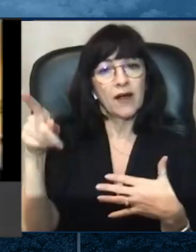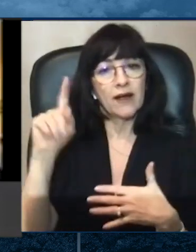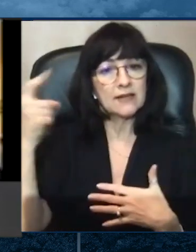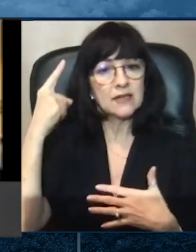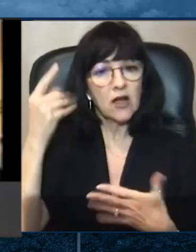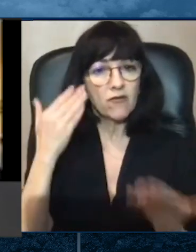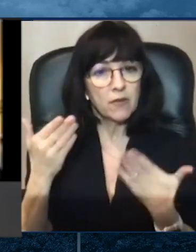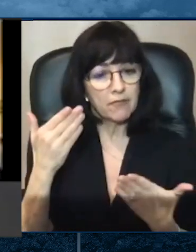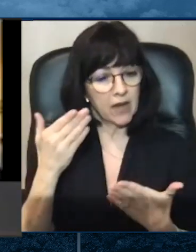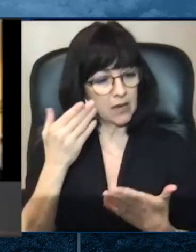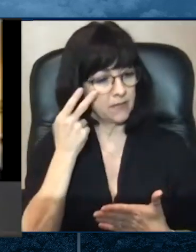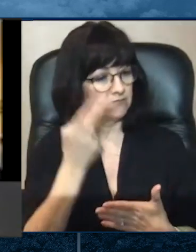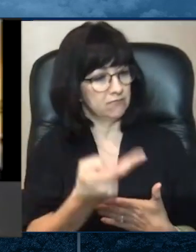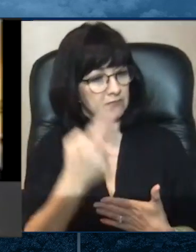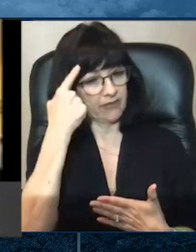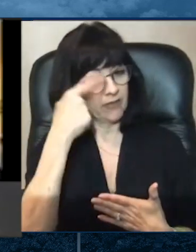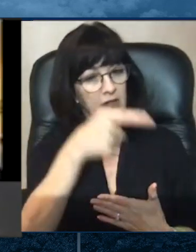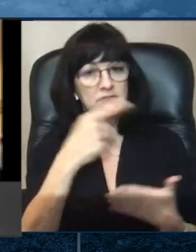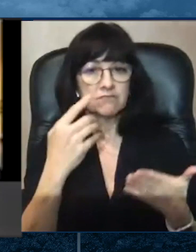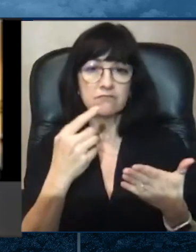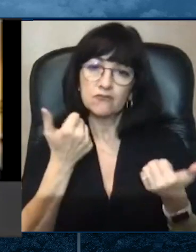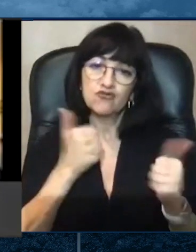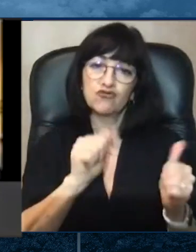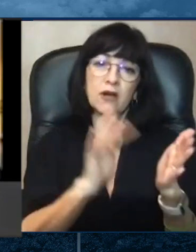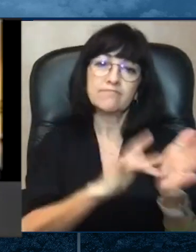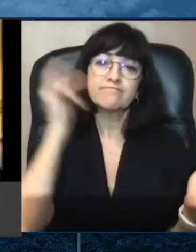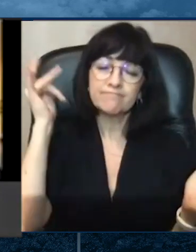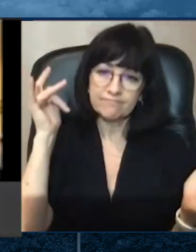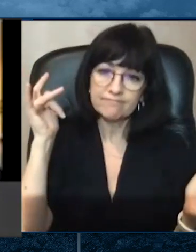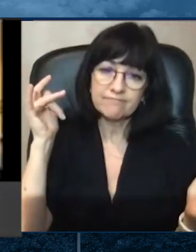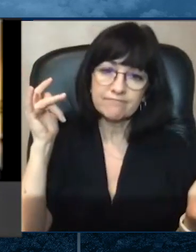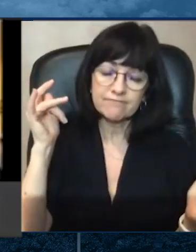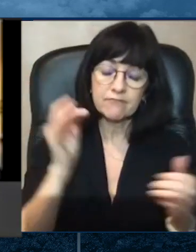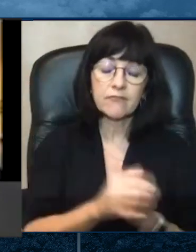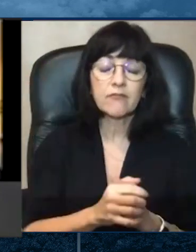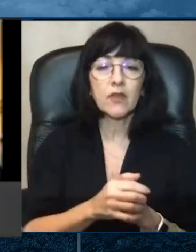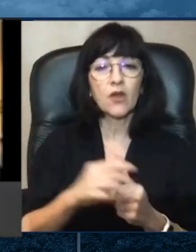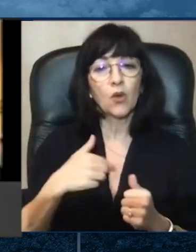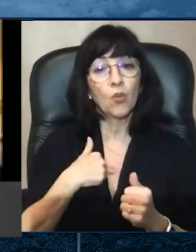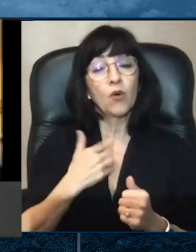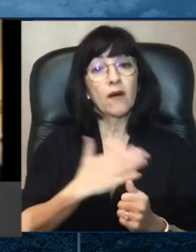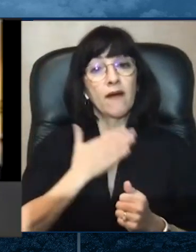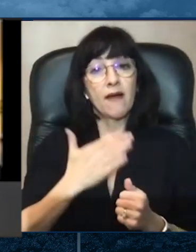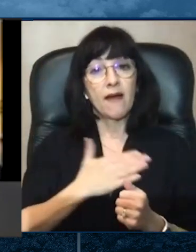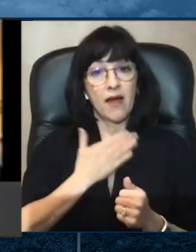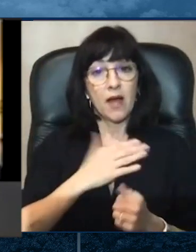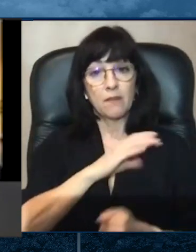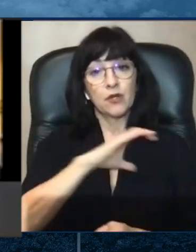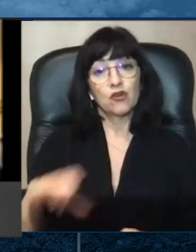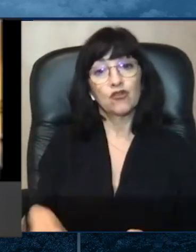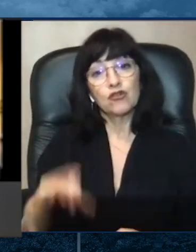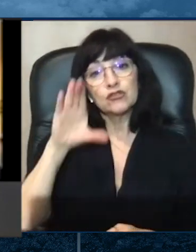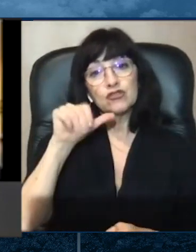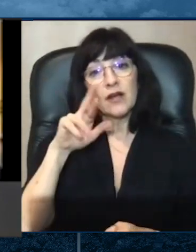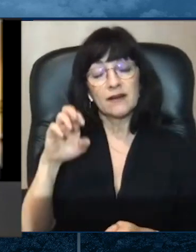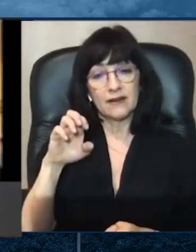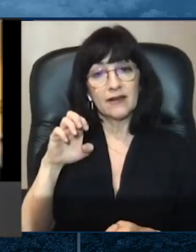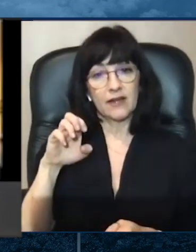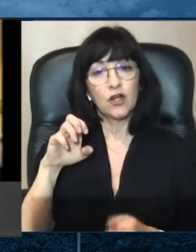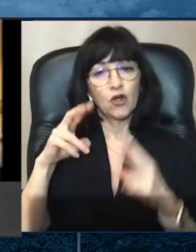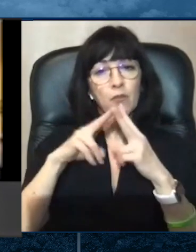We're currently working on an additional partnership with Christiana Care, because health care is so important.